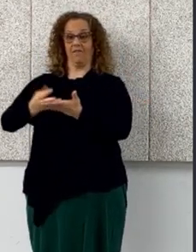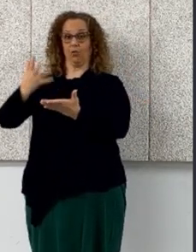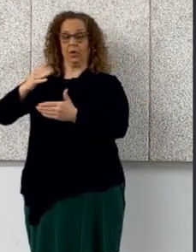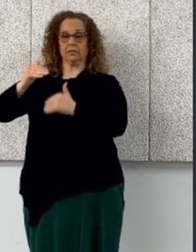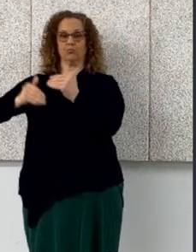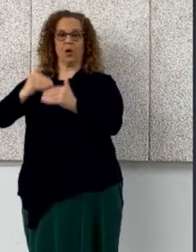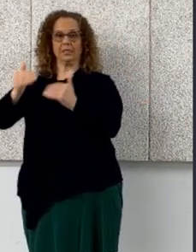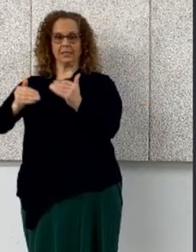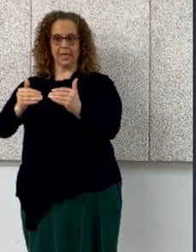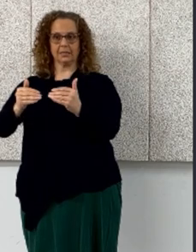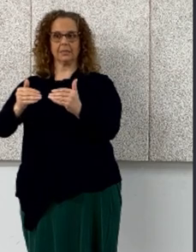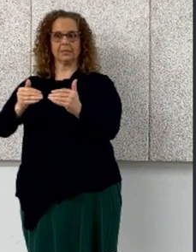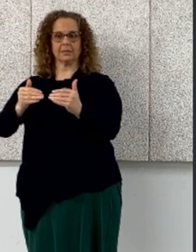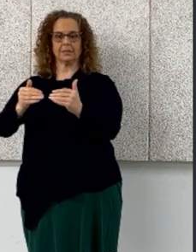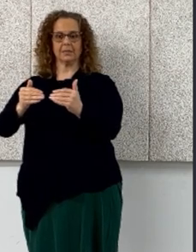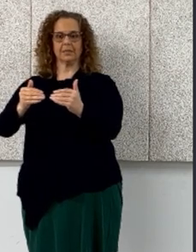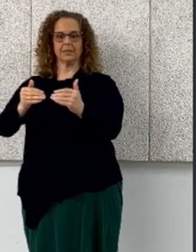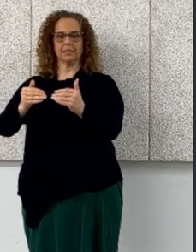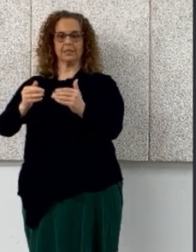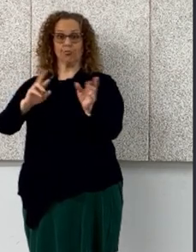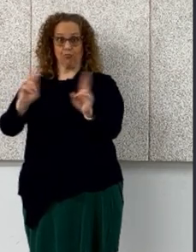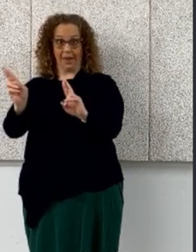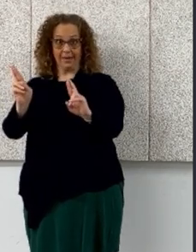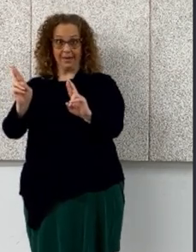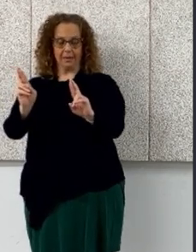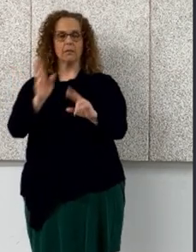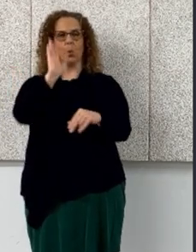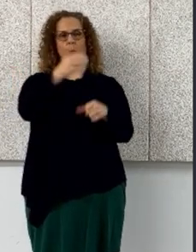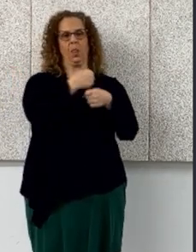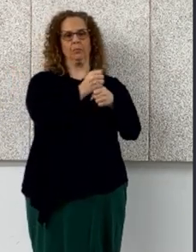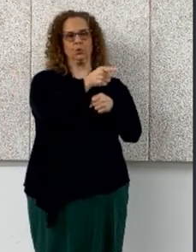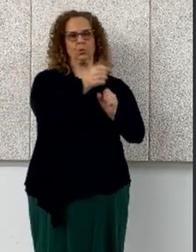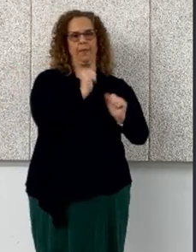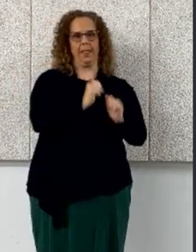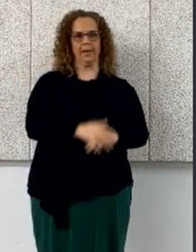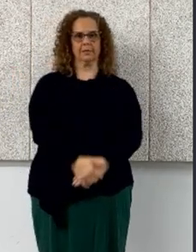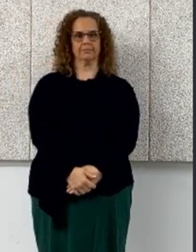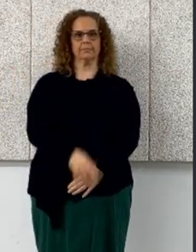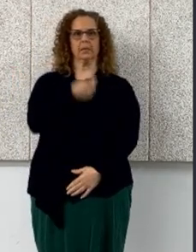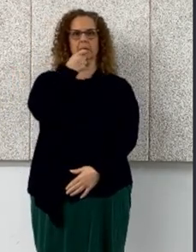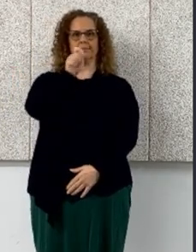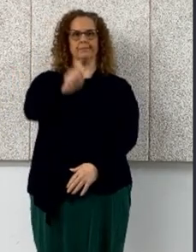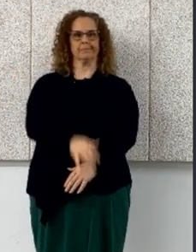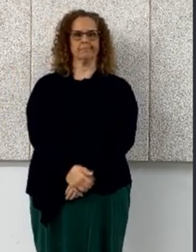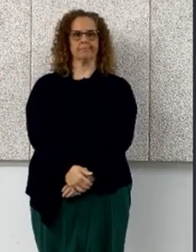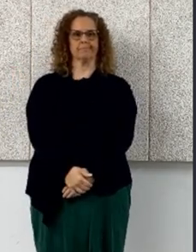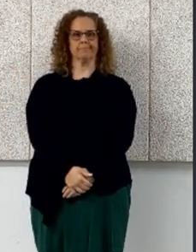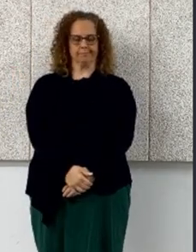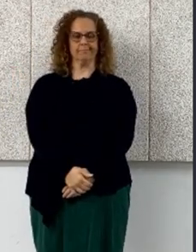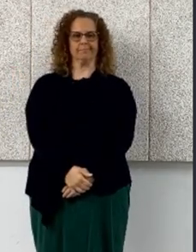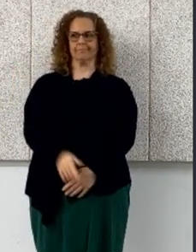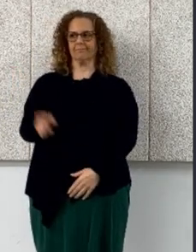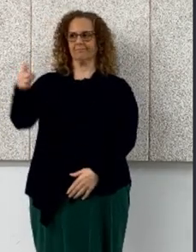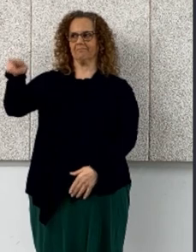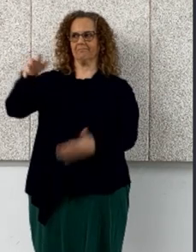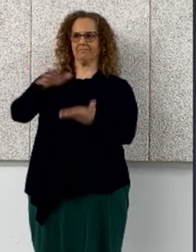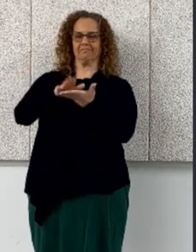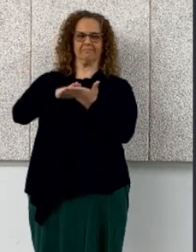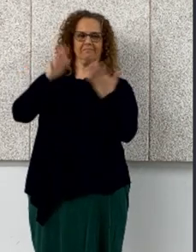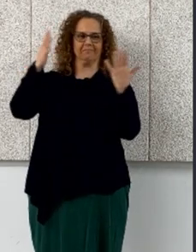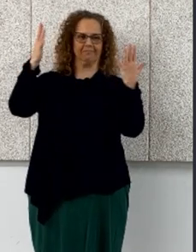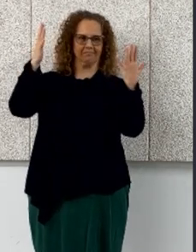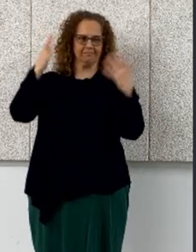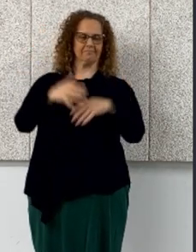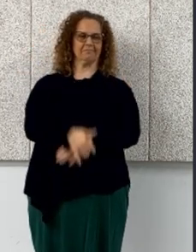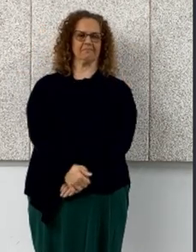correct, we will produce that play. Mm. Mm-hmm. The end. I really love that. Yeah. Yeah. Okay, all right, okay. Worthy.